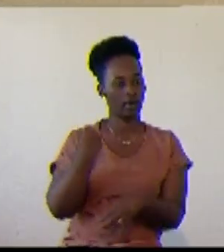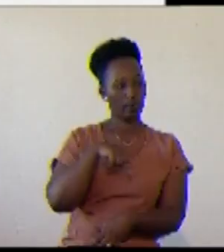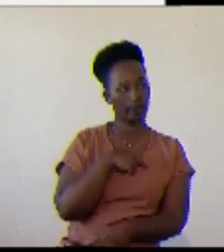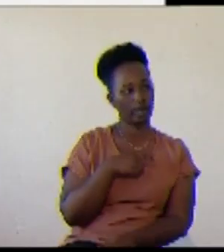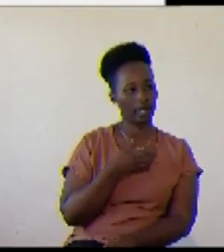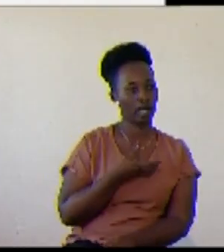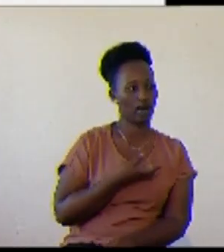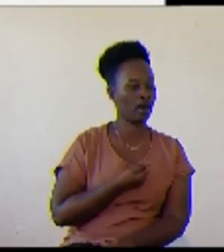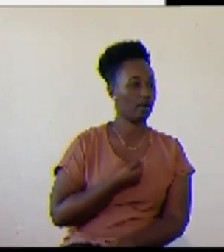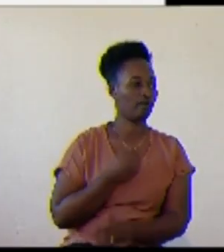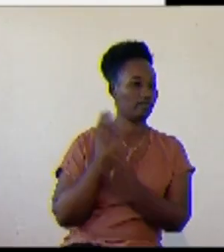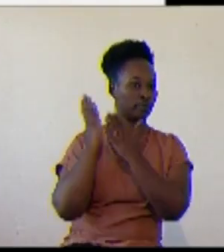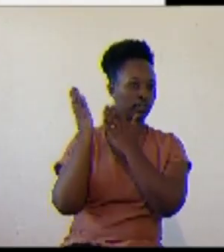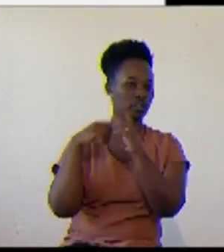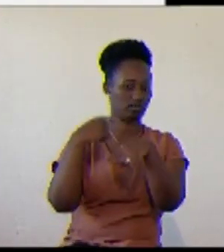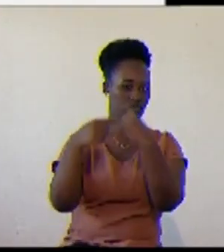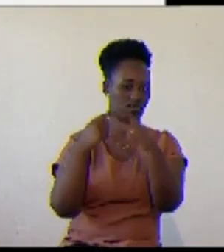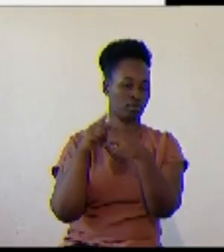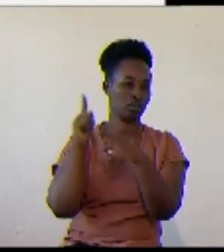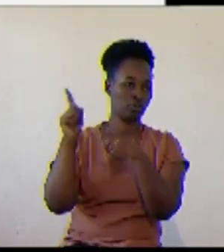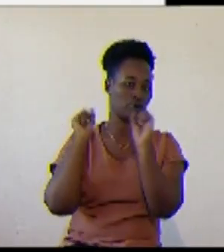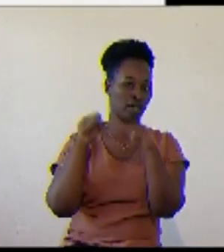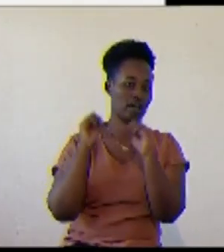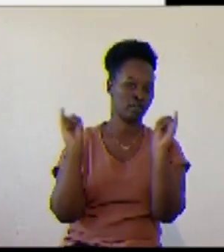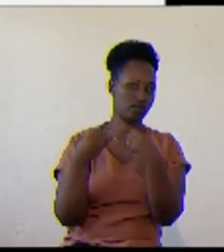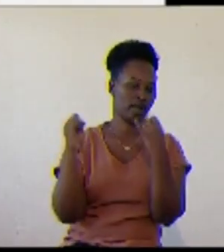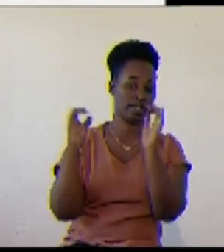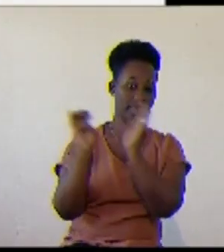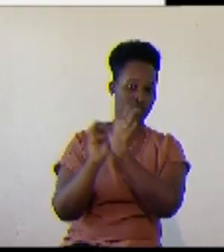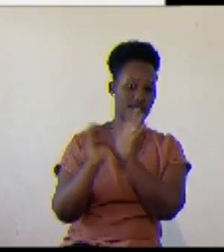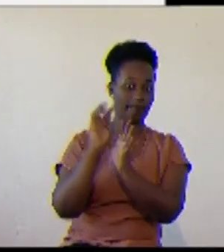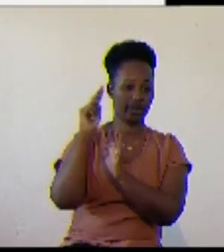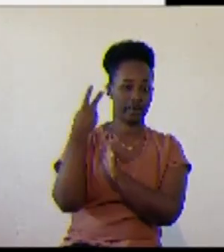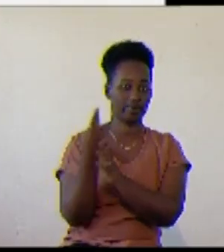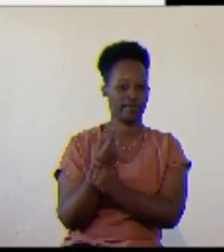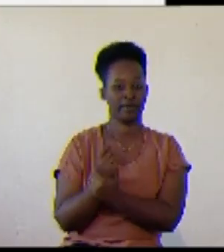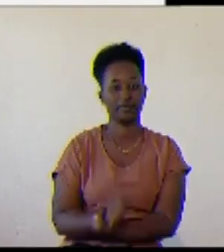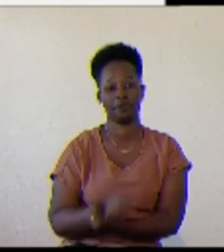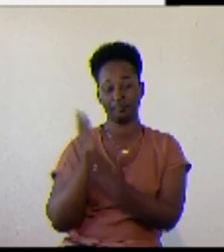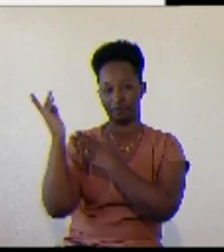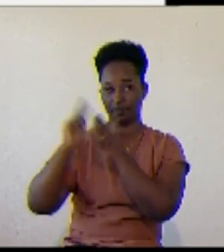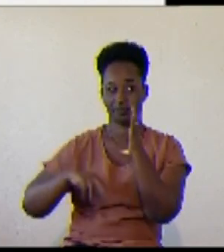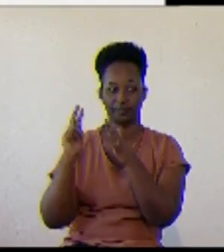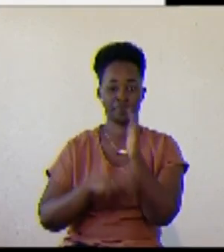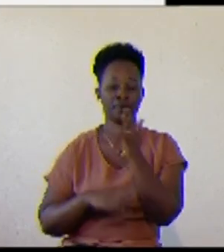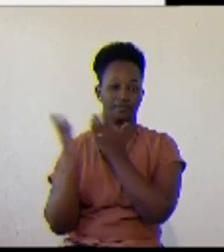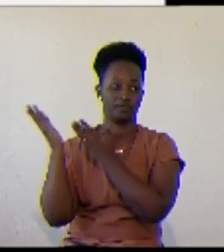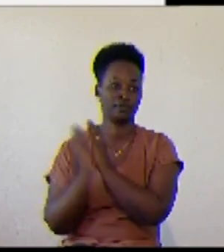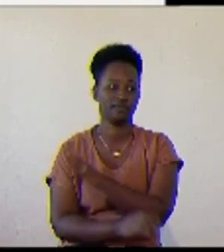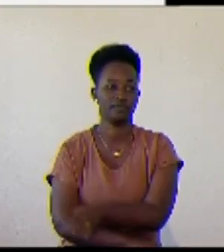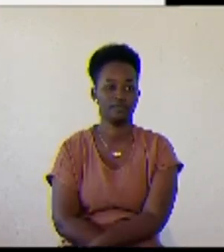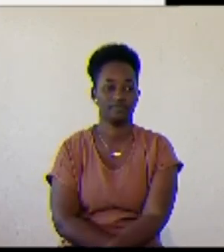I have this one which you can try out. We have example 2. The firm has a total cost